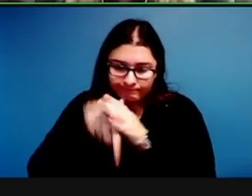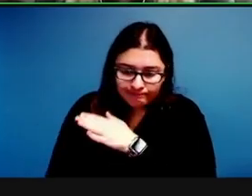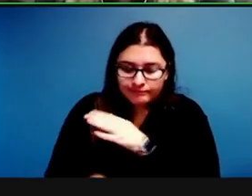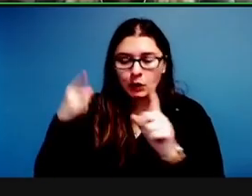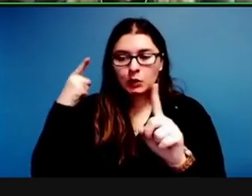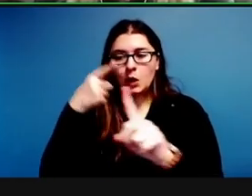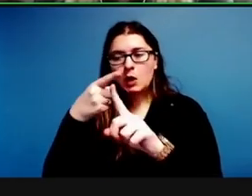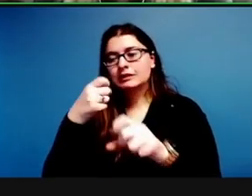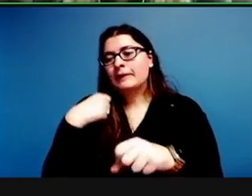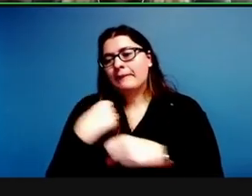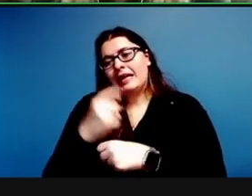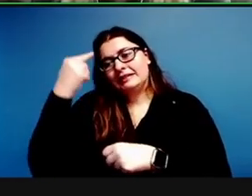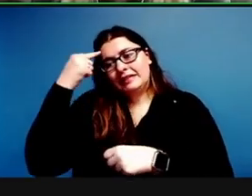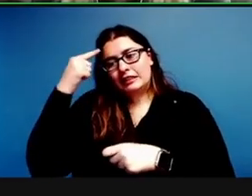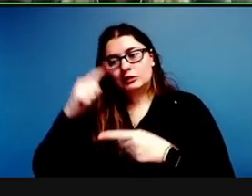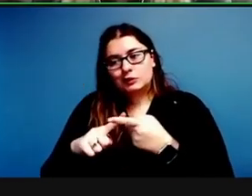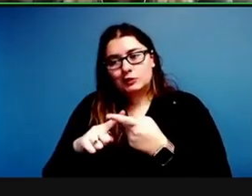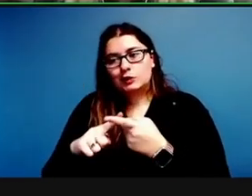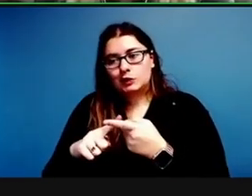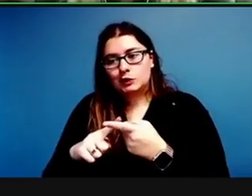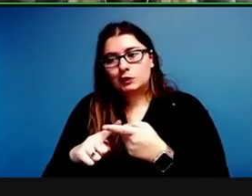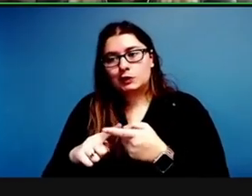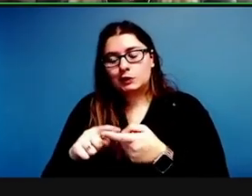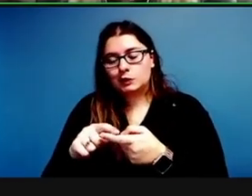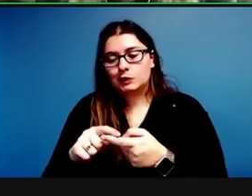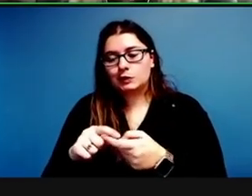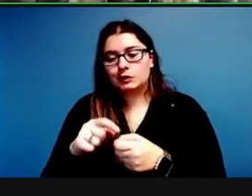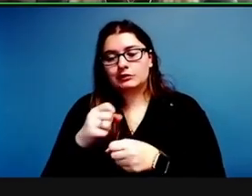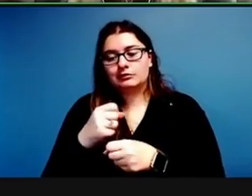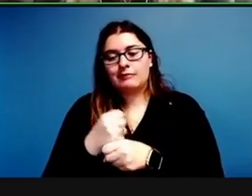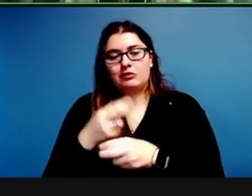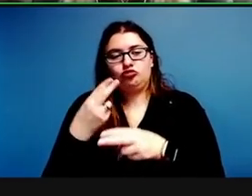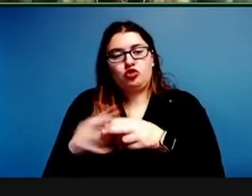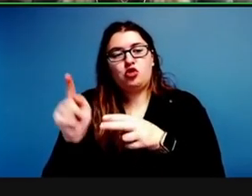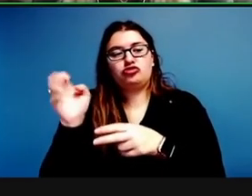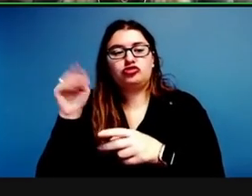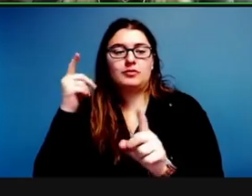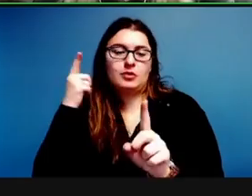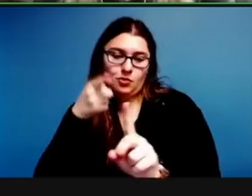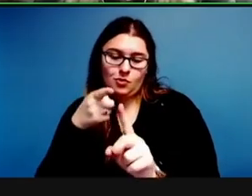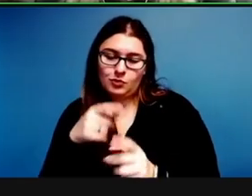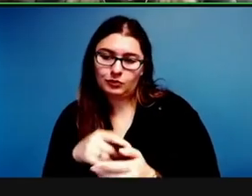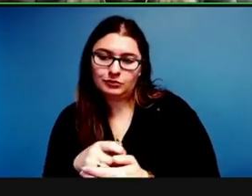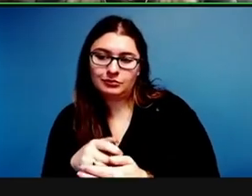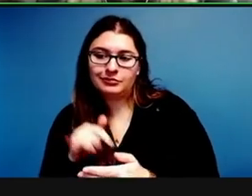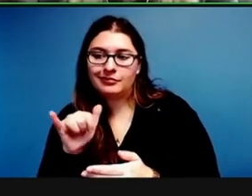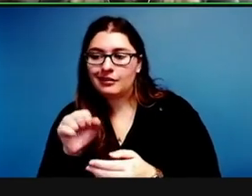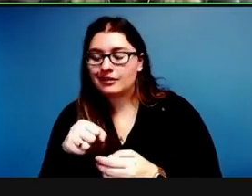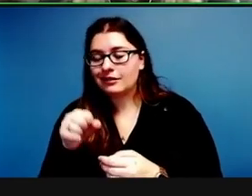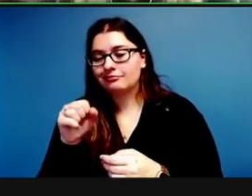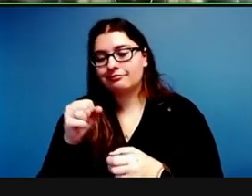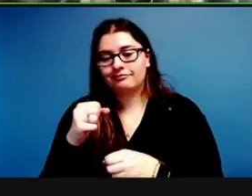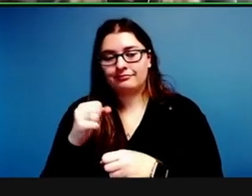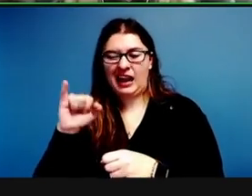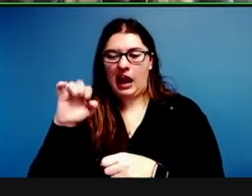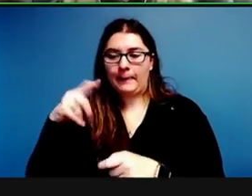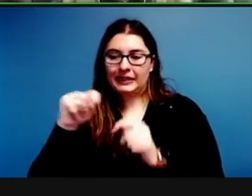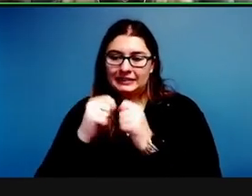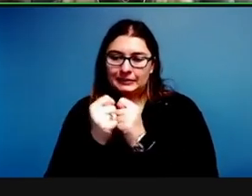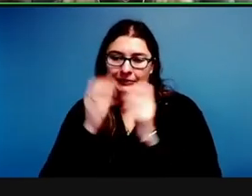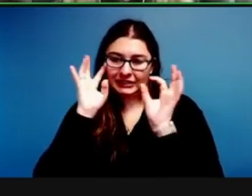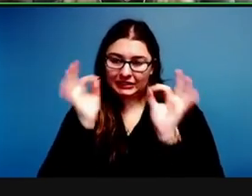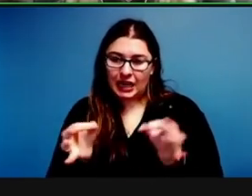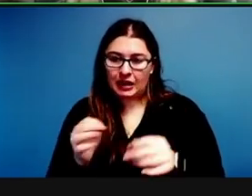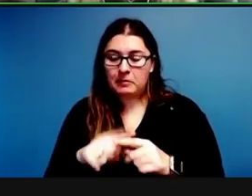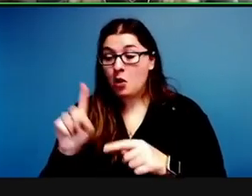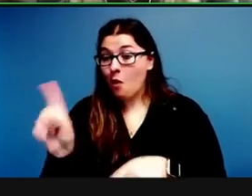makes sense to write benchmarks or short-term objectives. And that can be an IEP team decision. But the only